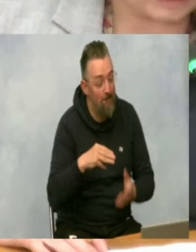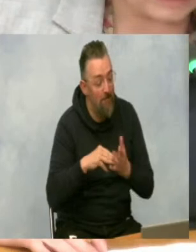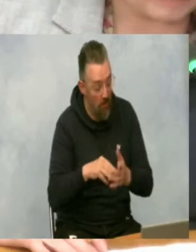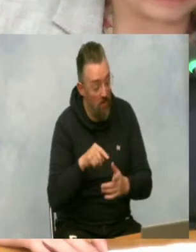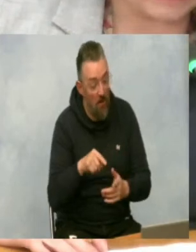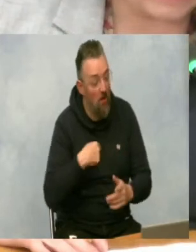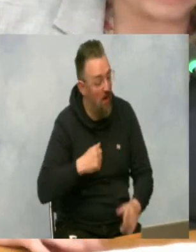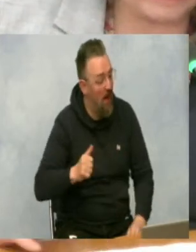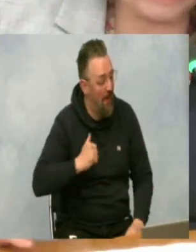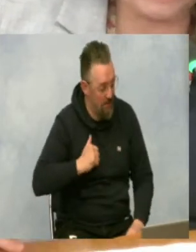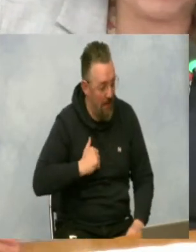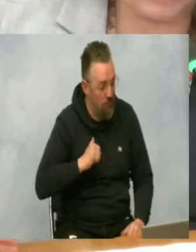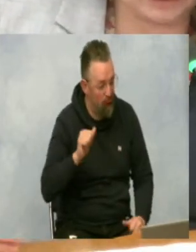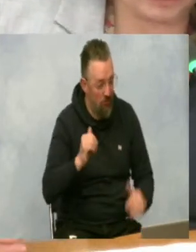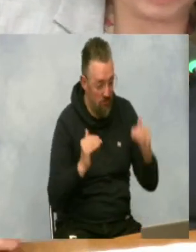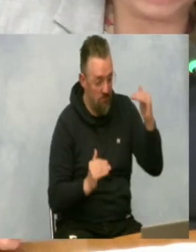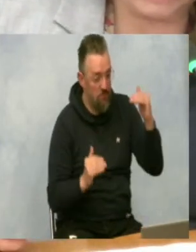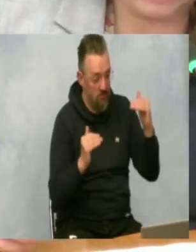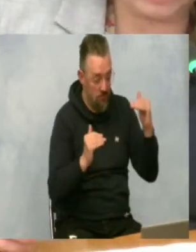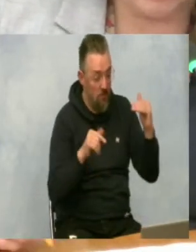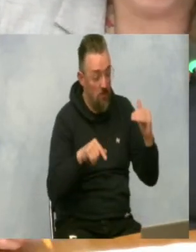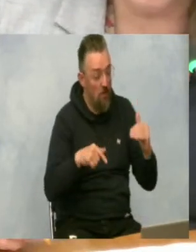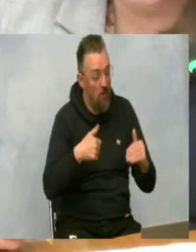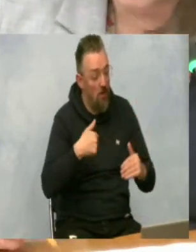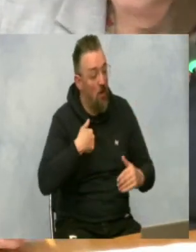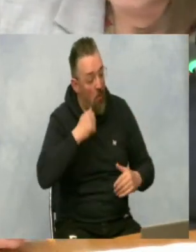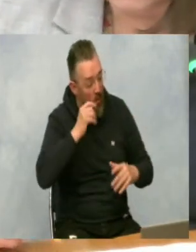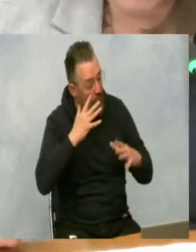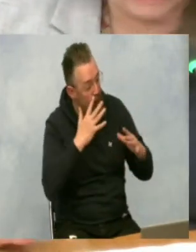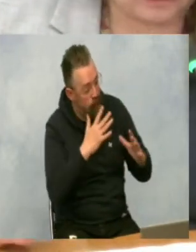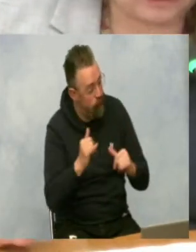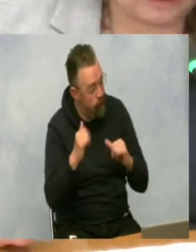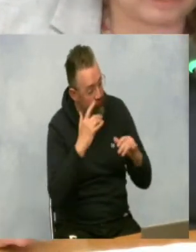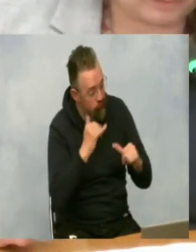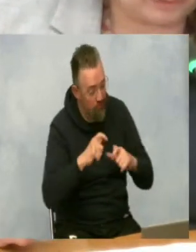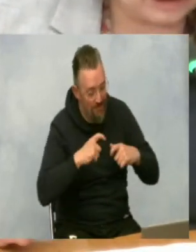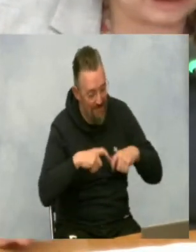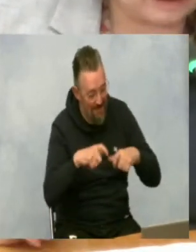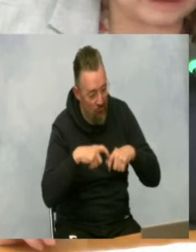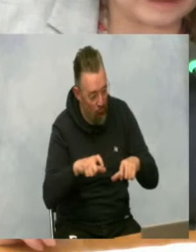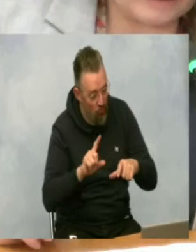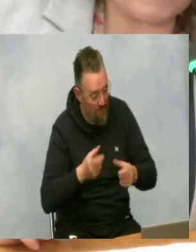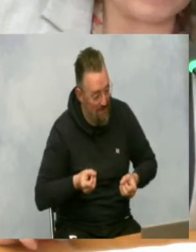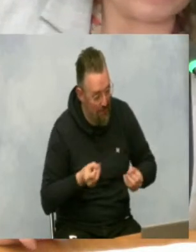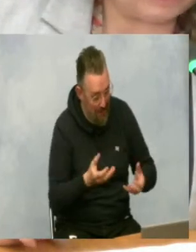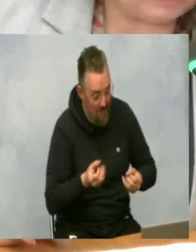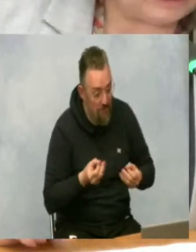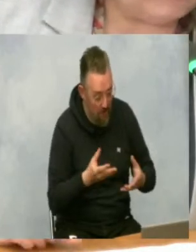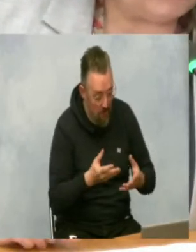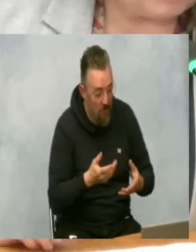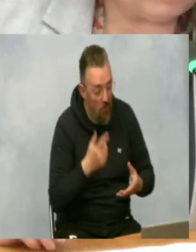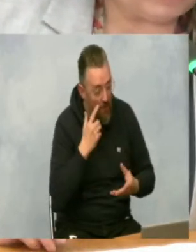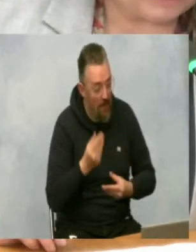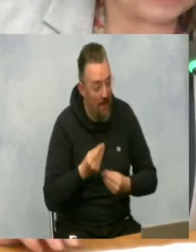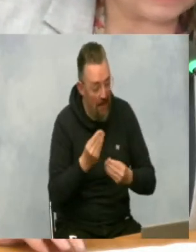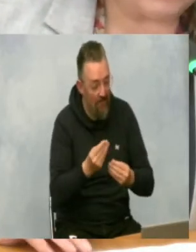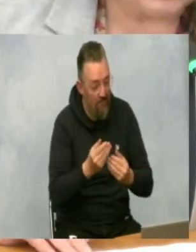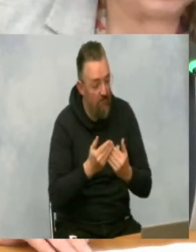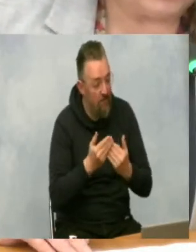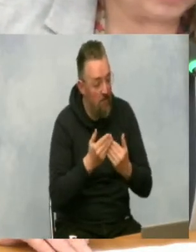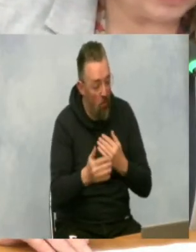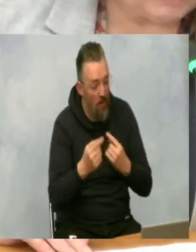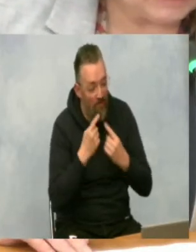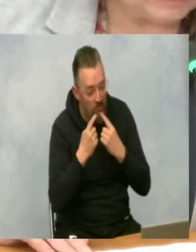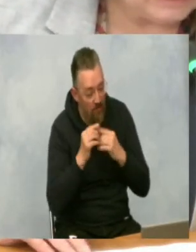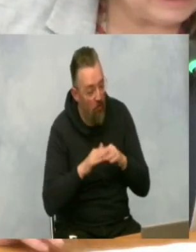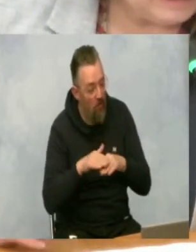we expected. The resource will continue to monitor the spend on that report and provide further details to